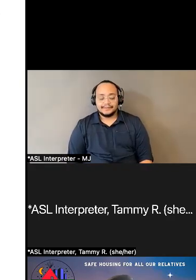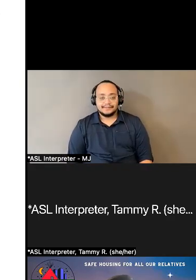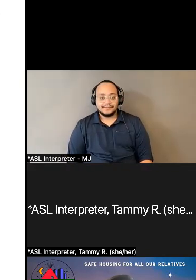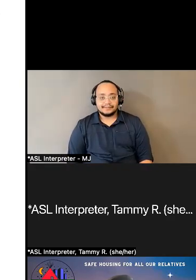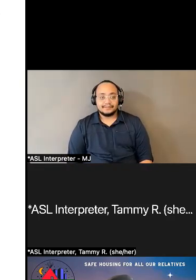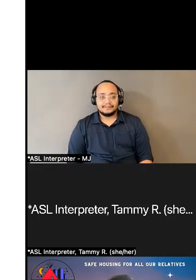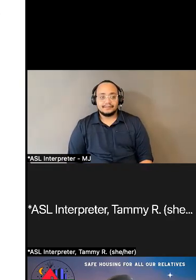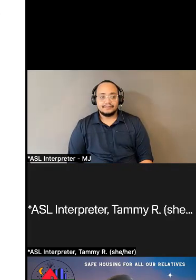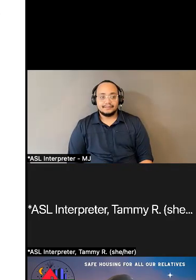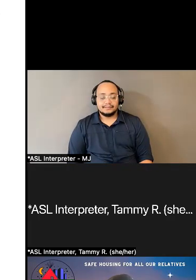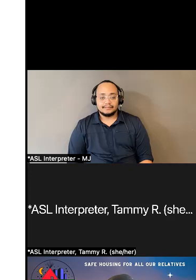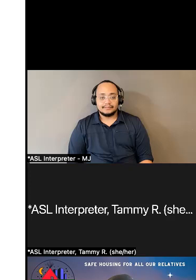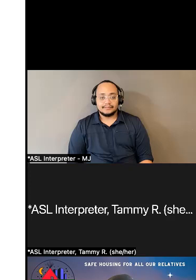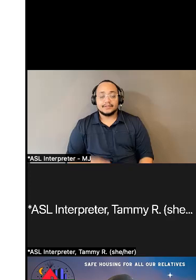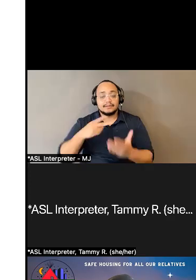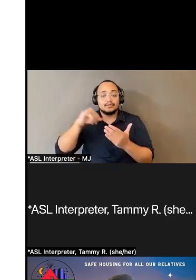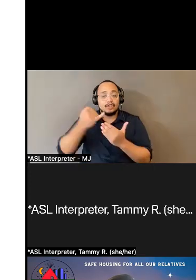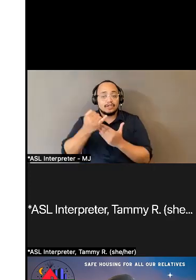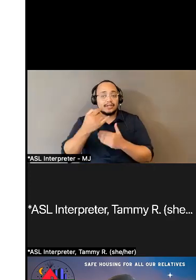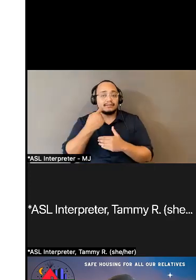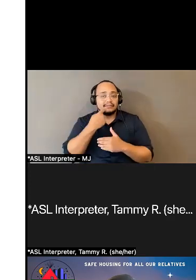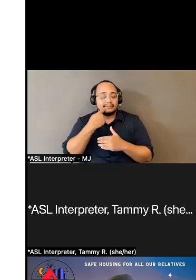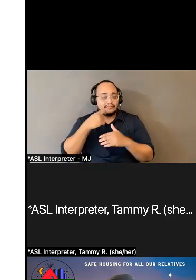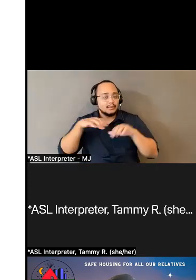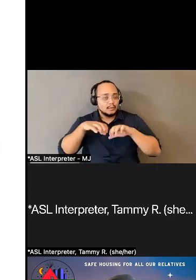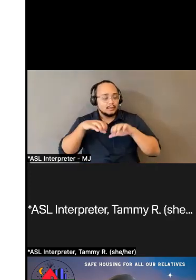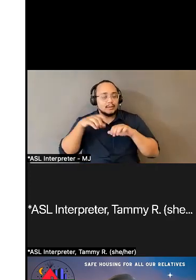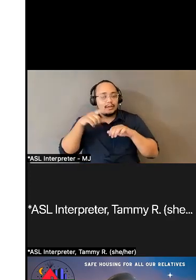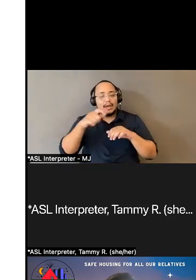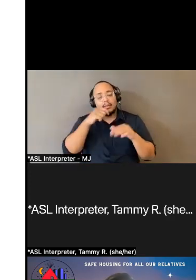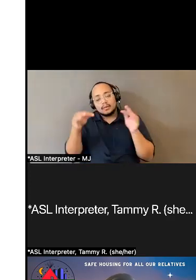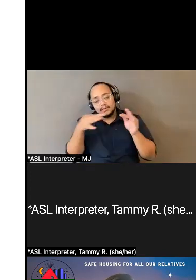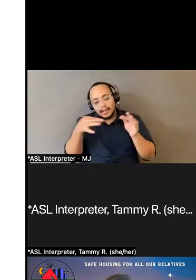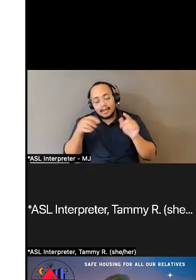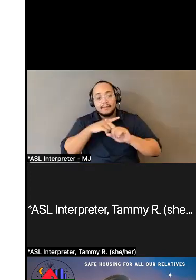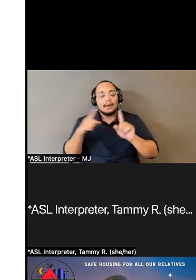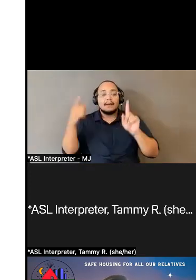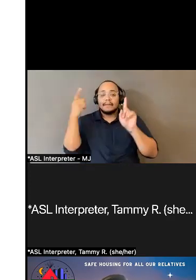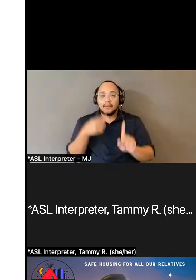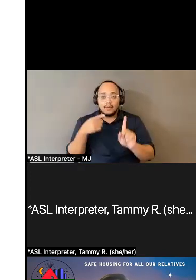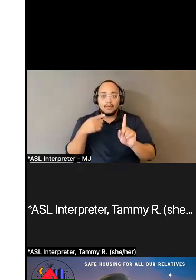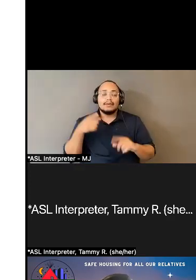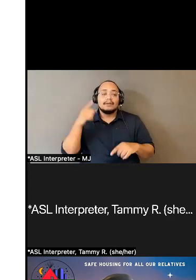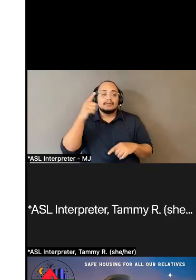this is another project that we're doing. I'm not going to go over this, but I will say that it is